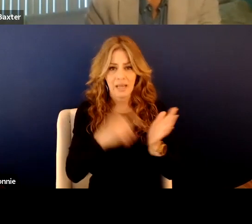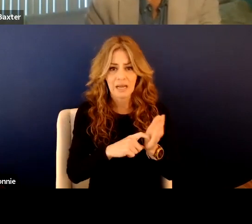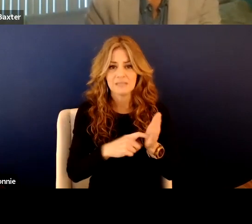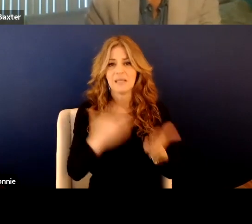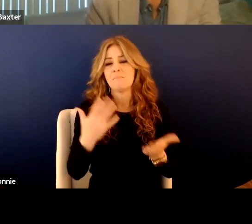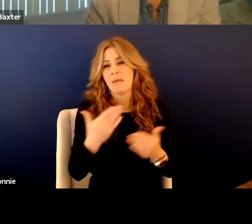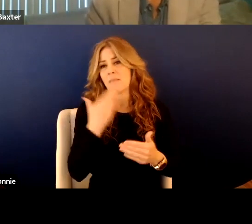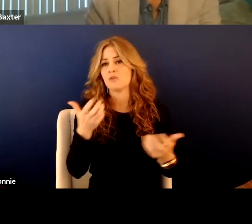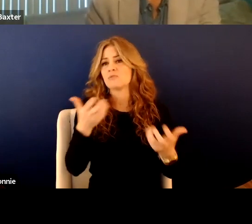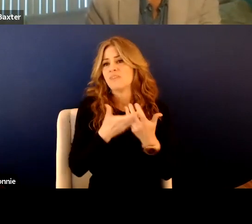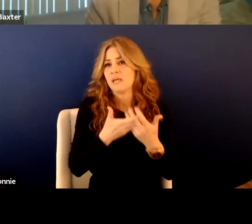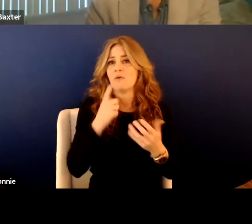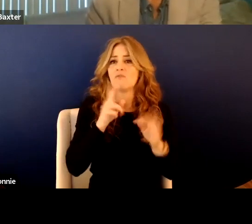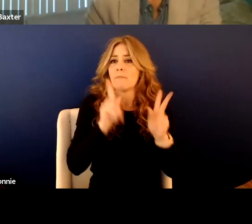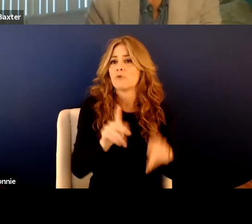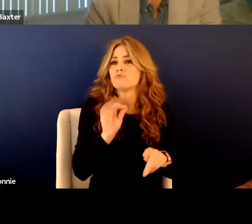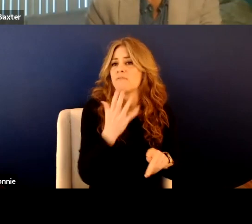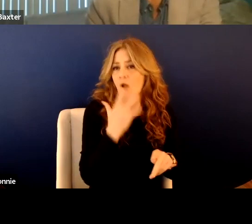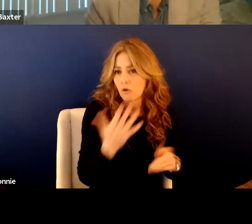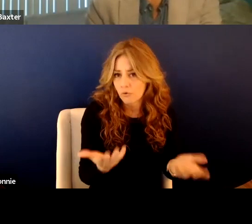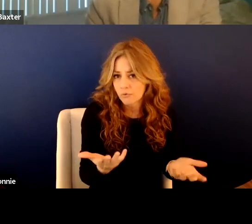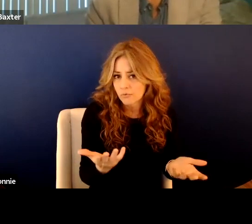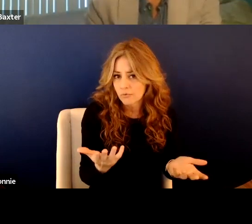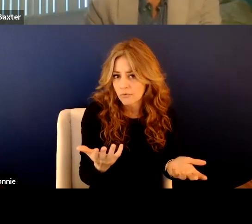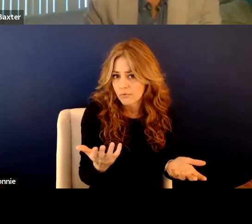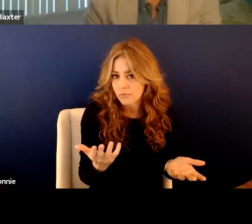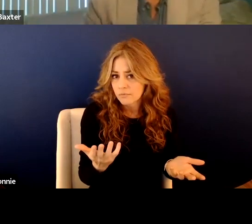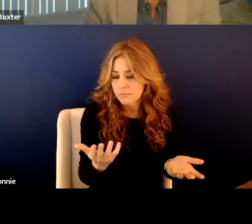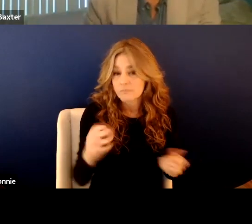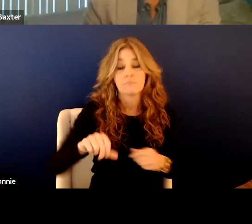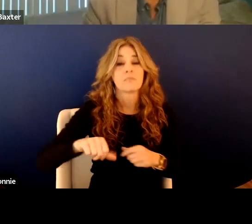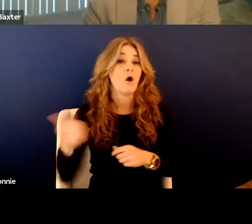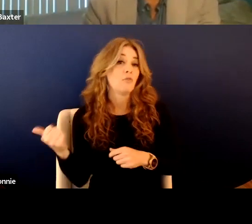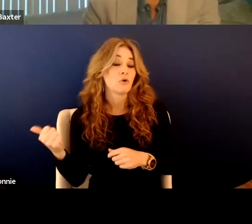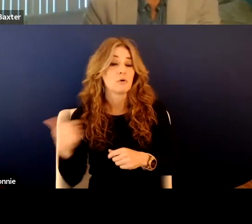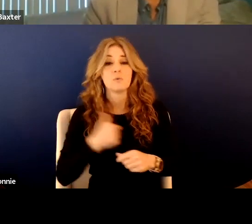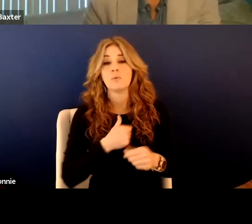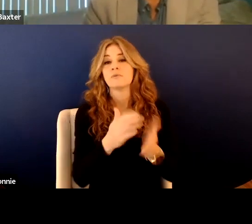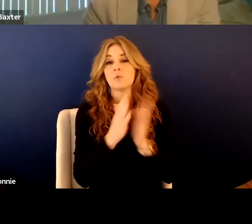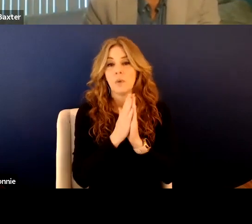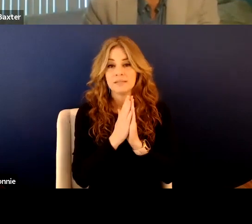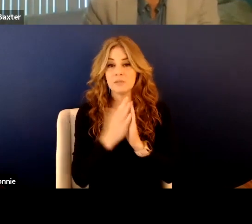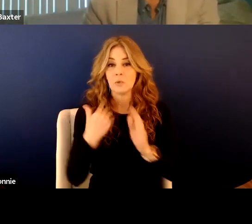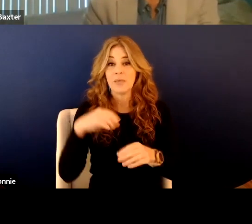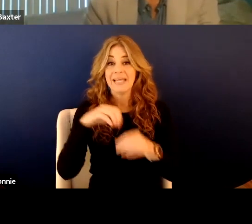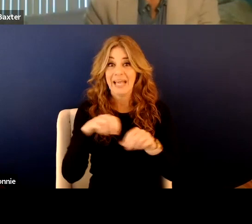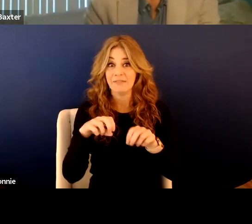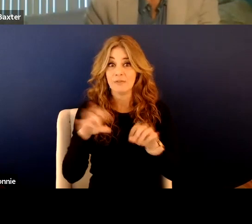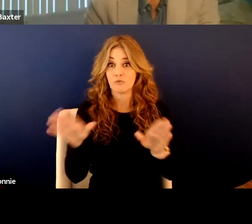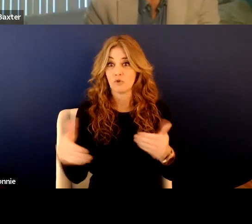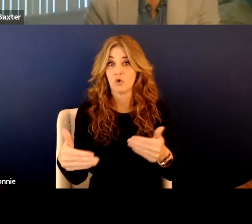better suited for a person of color. I think that another thing is that we requested that we be in the room for whatever